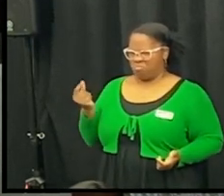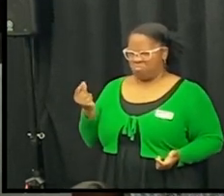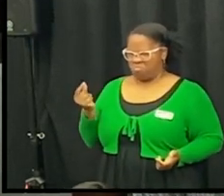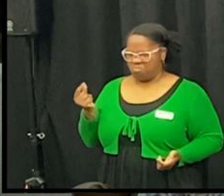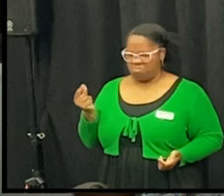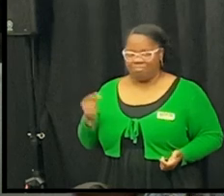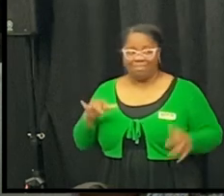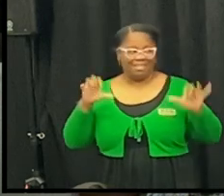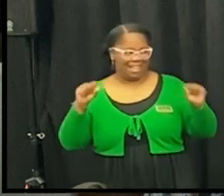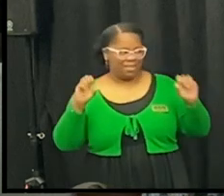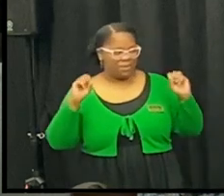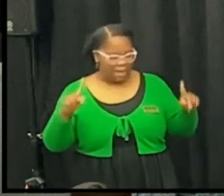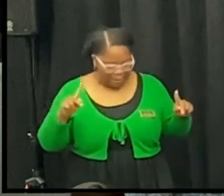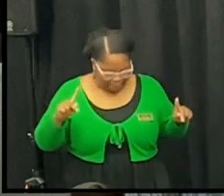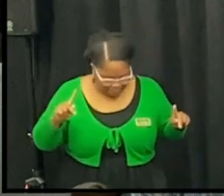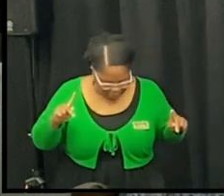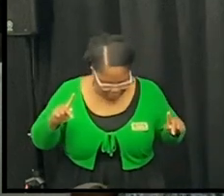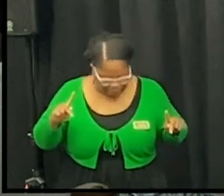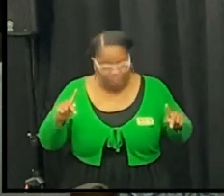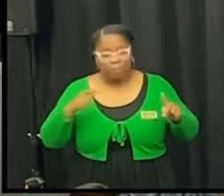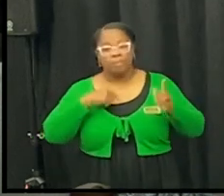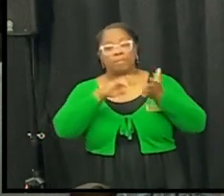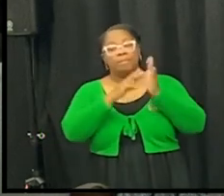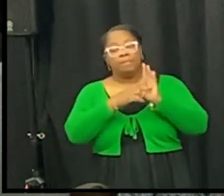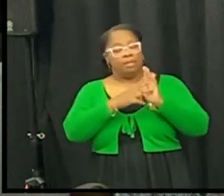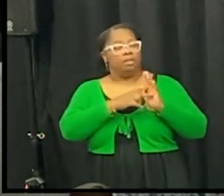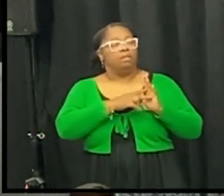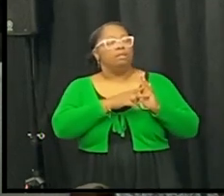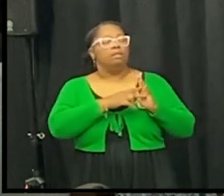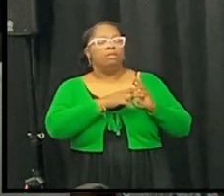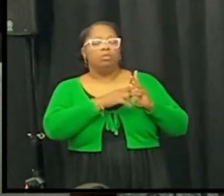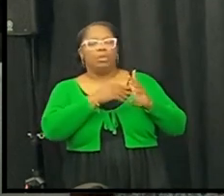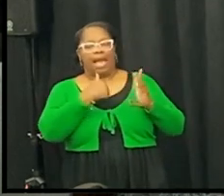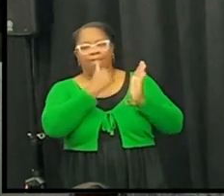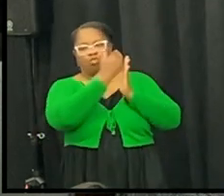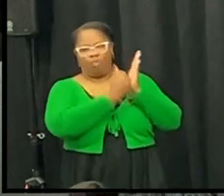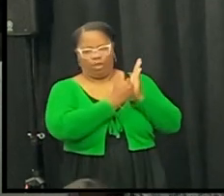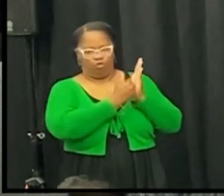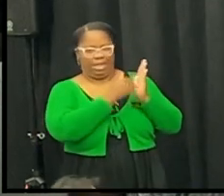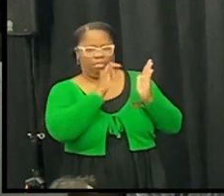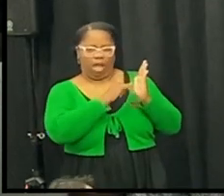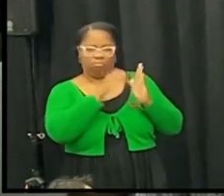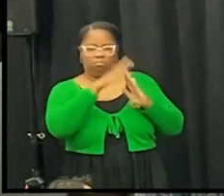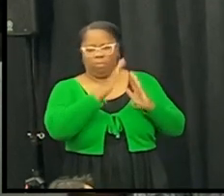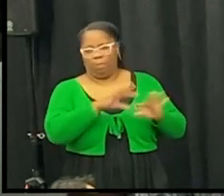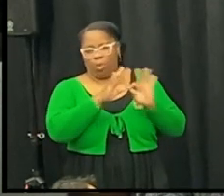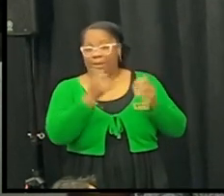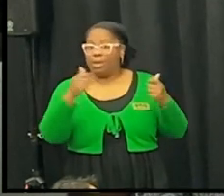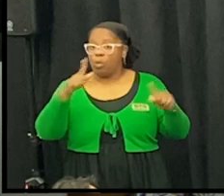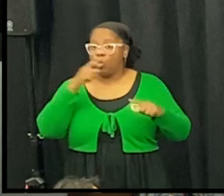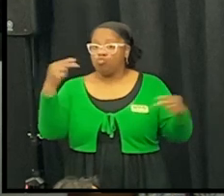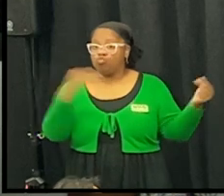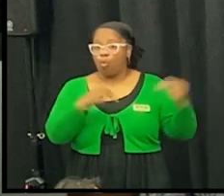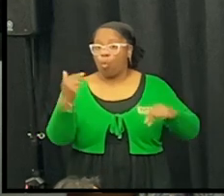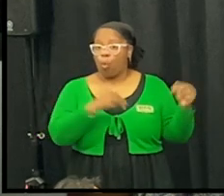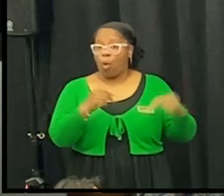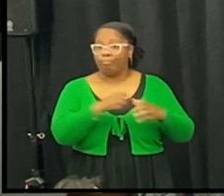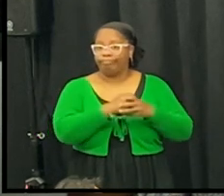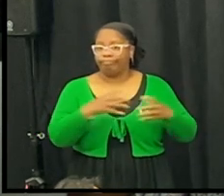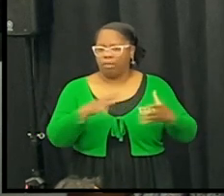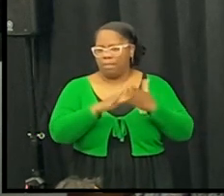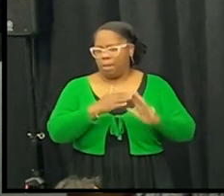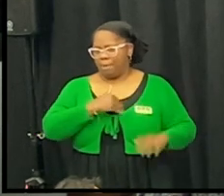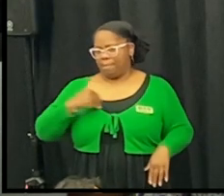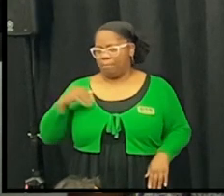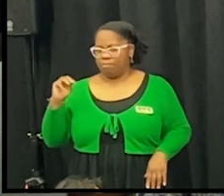Yes, okay. So we, the center of the organization is the directory, where anyone who joins the directory becomes a